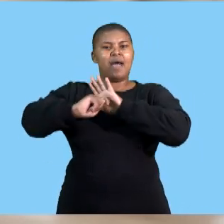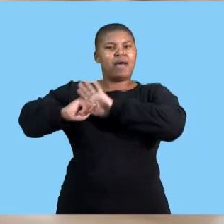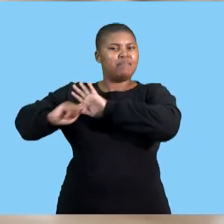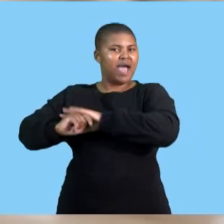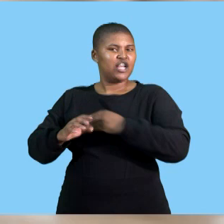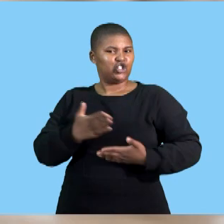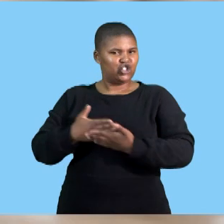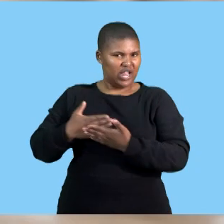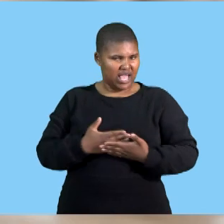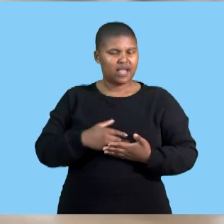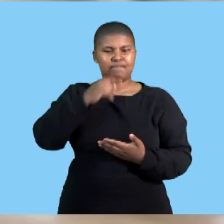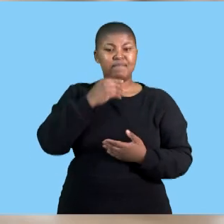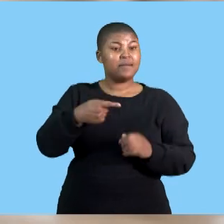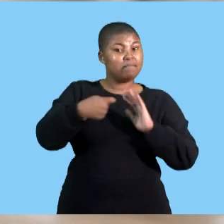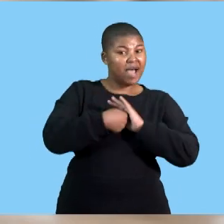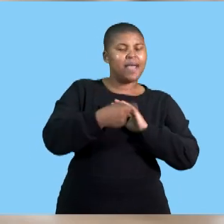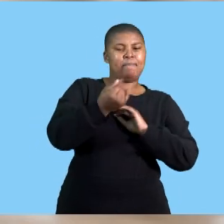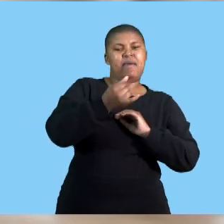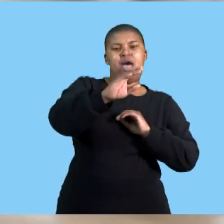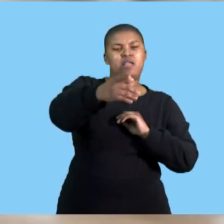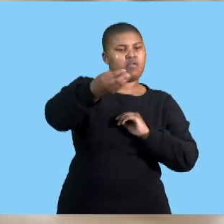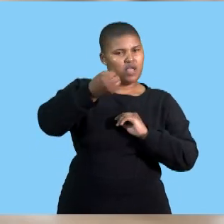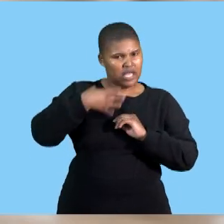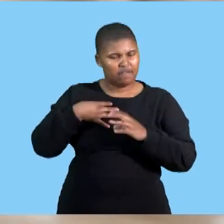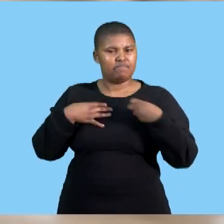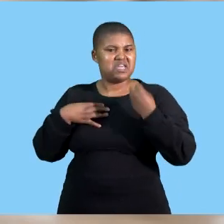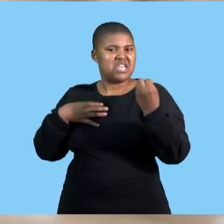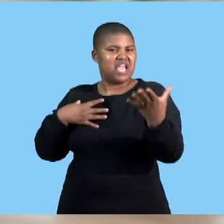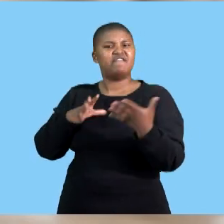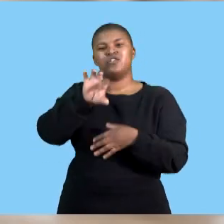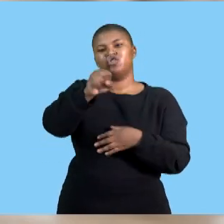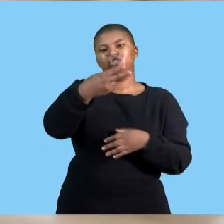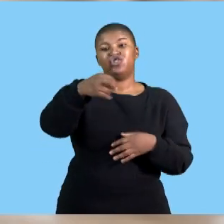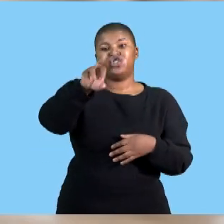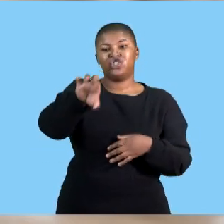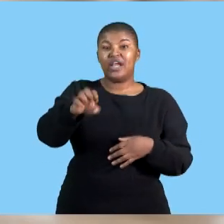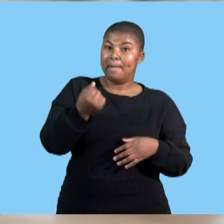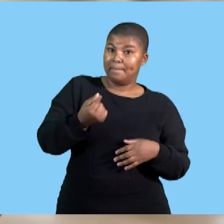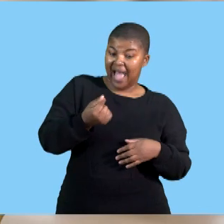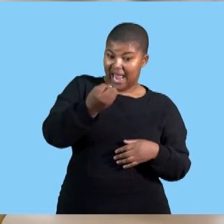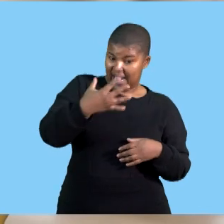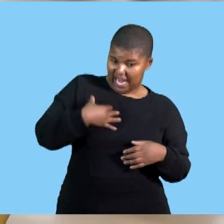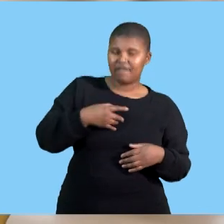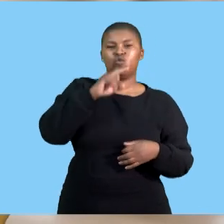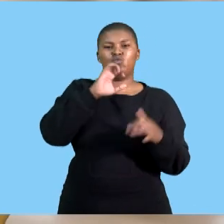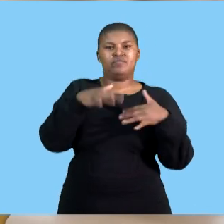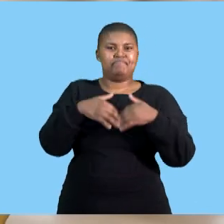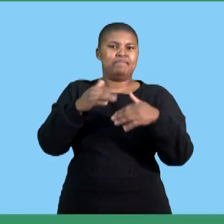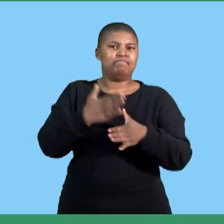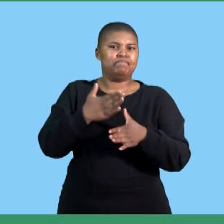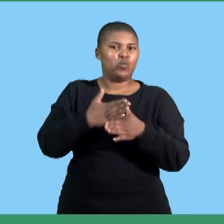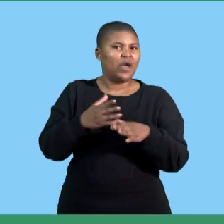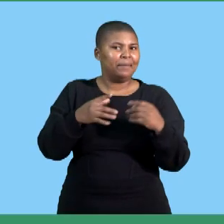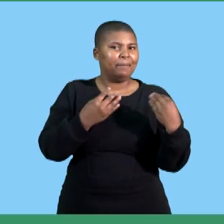a person will buy with the money, and that money we can use it as a capital in our business.